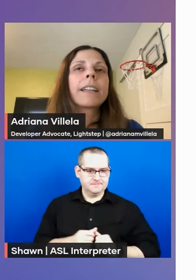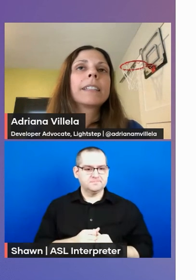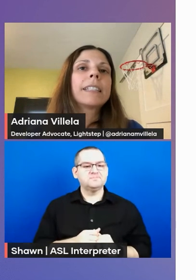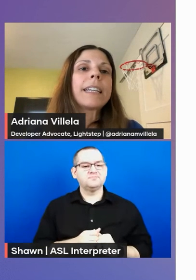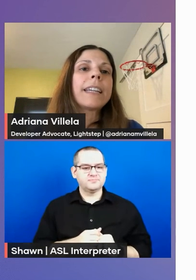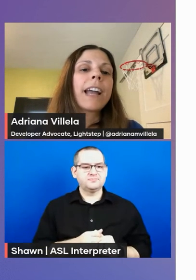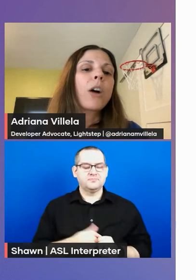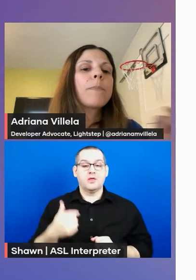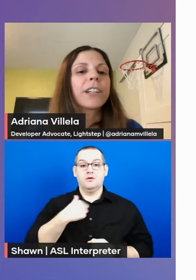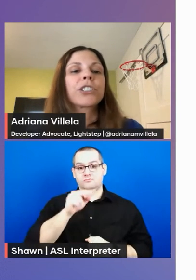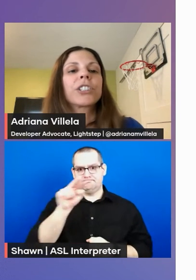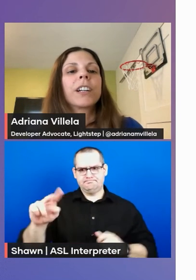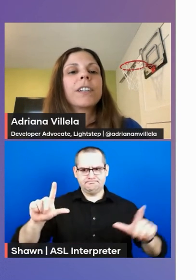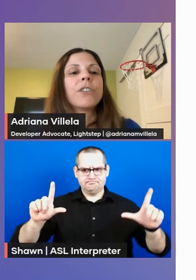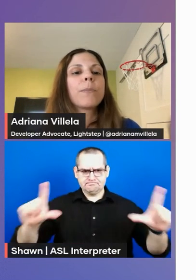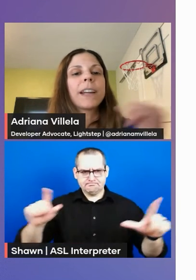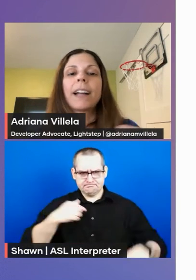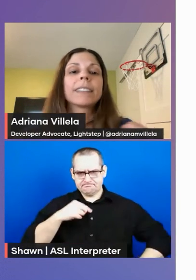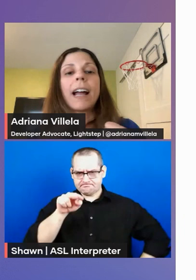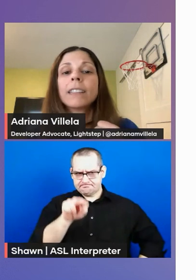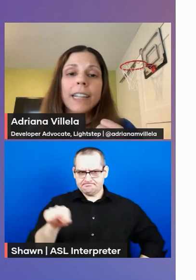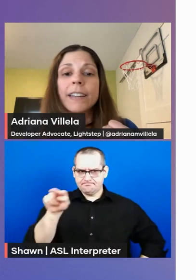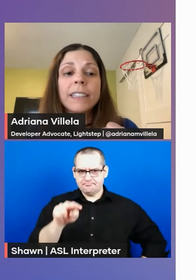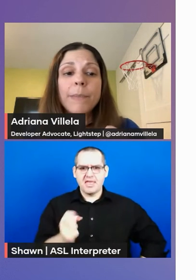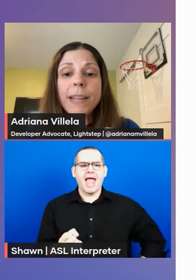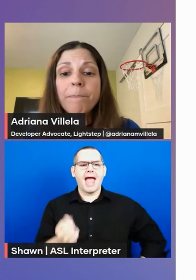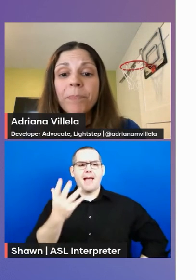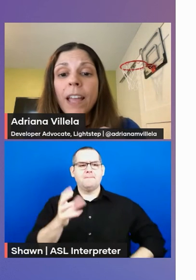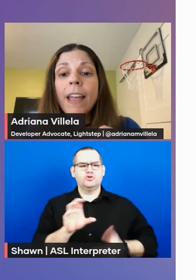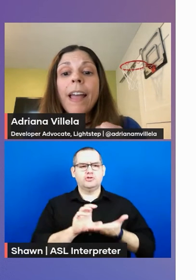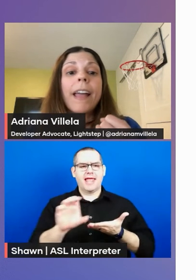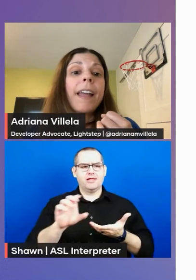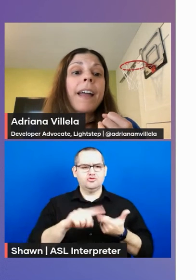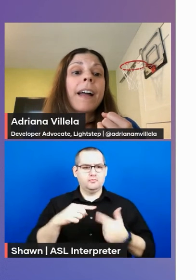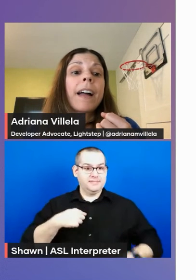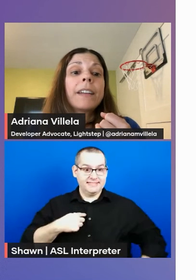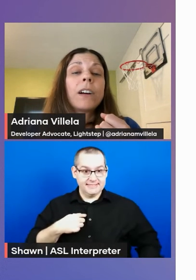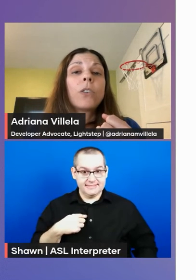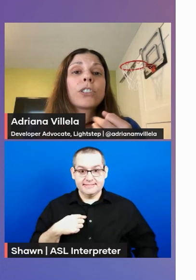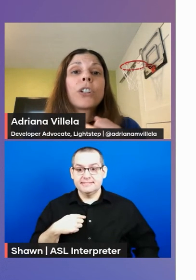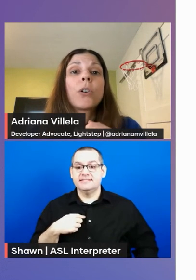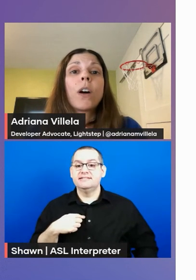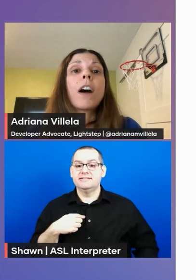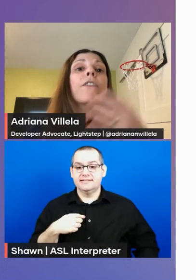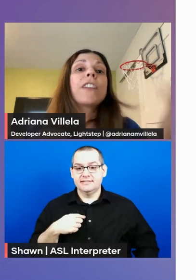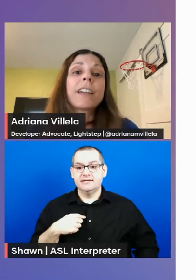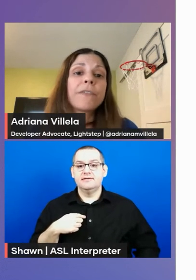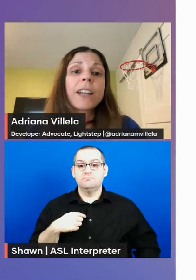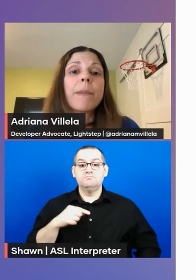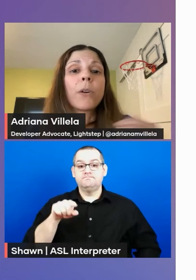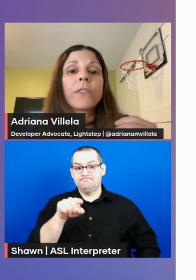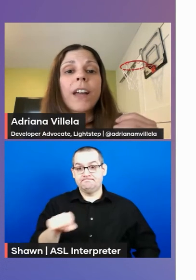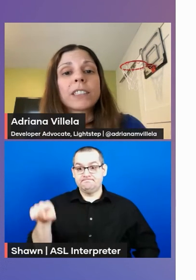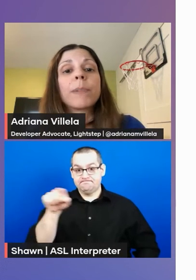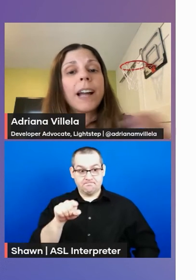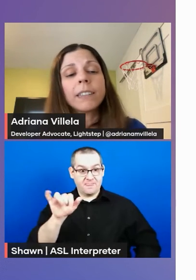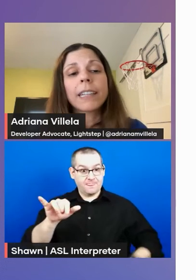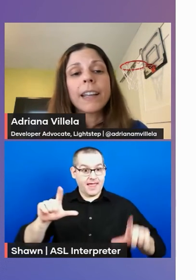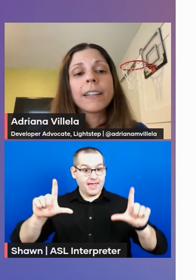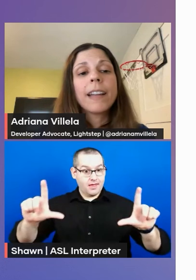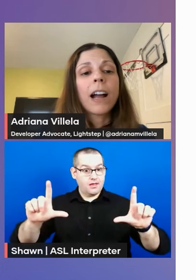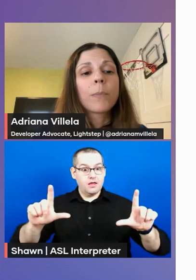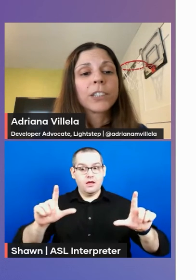screen and see how much Nomad has allocated to me. And also of that amount that's